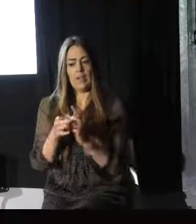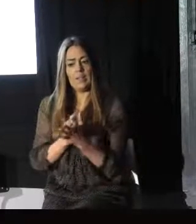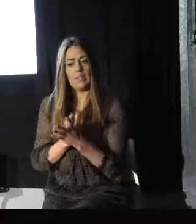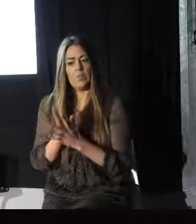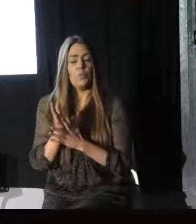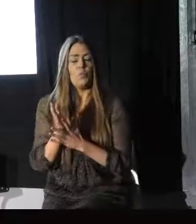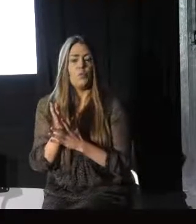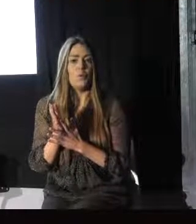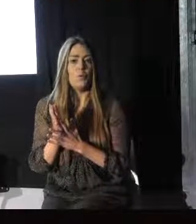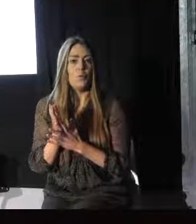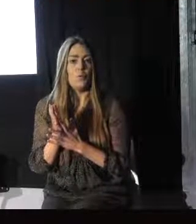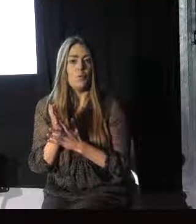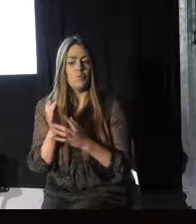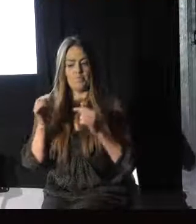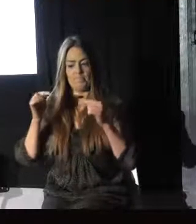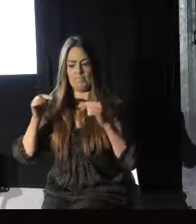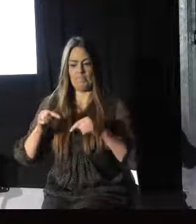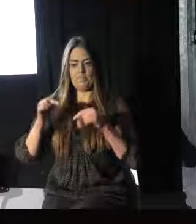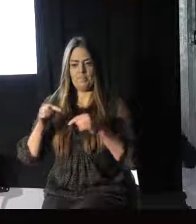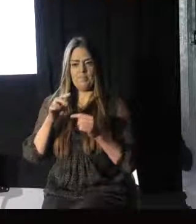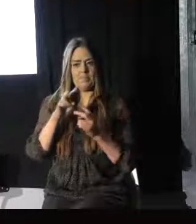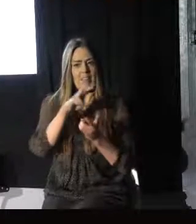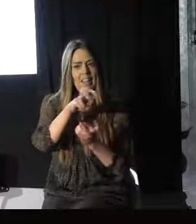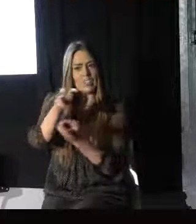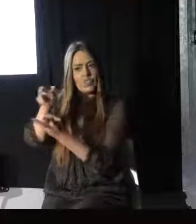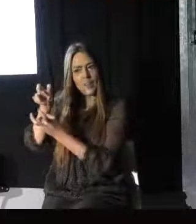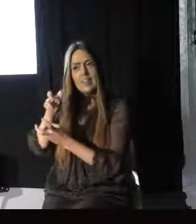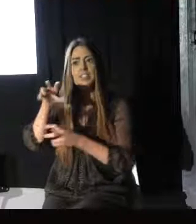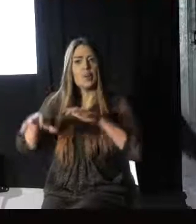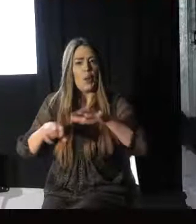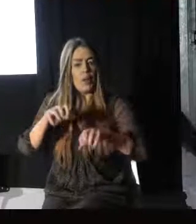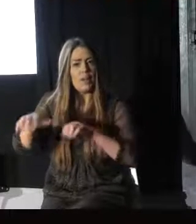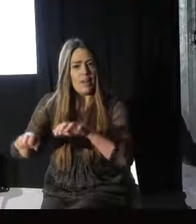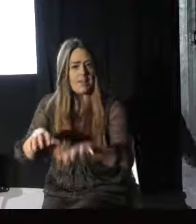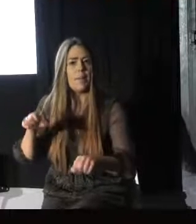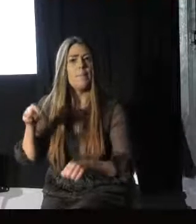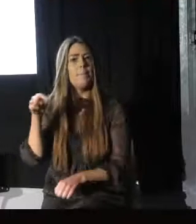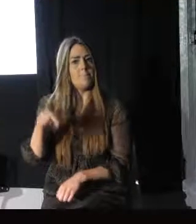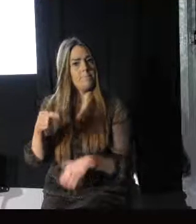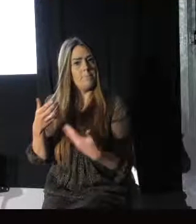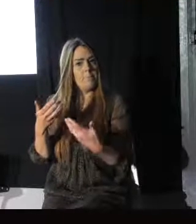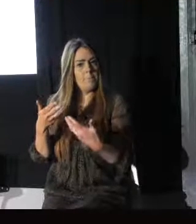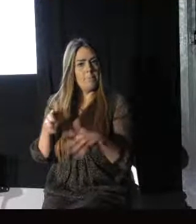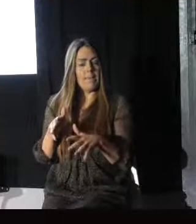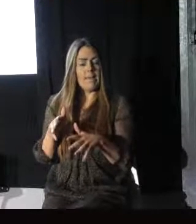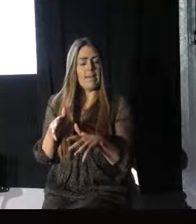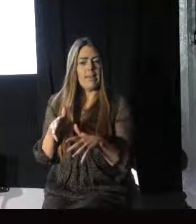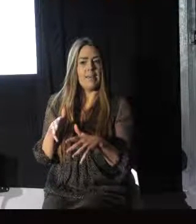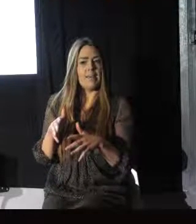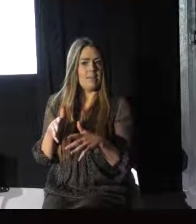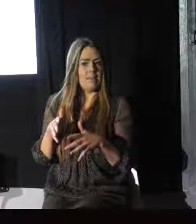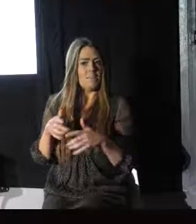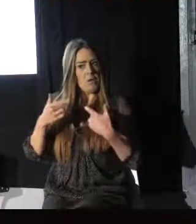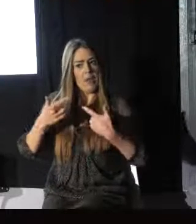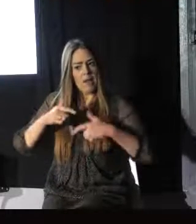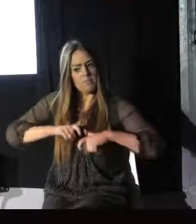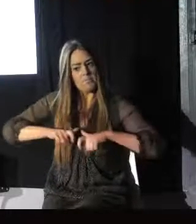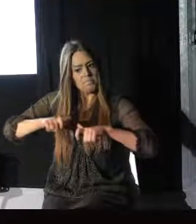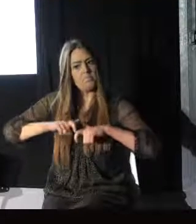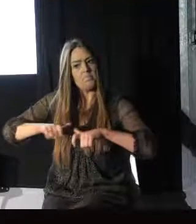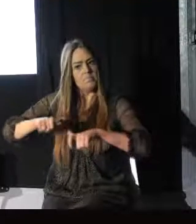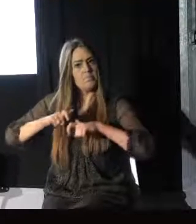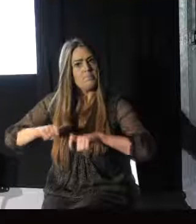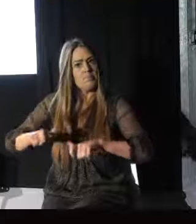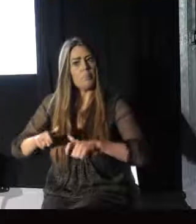sense that extractivist colonialism has been allowed to persist,